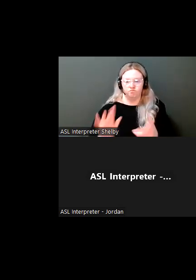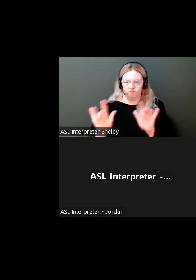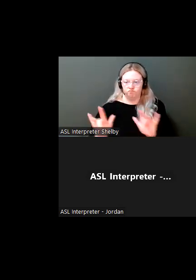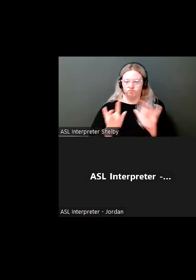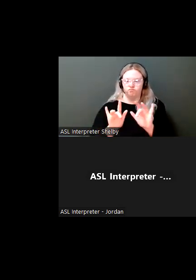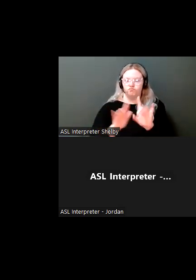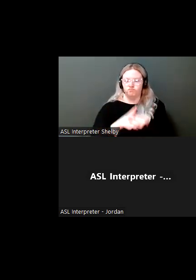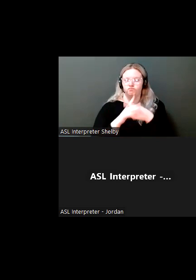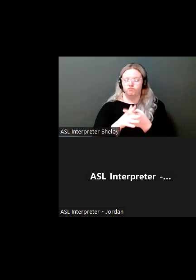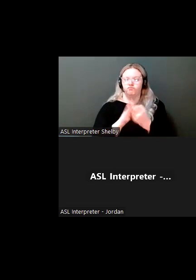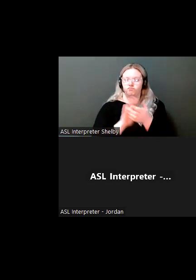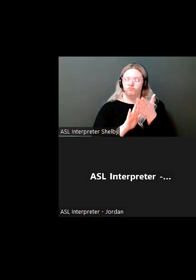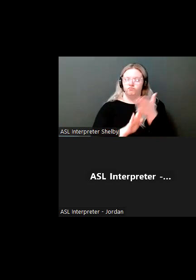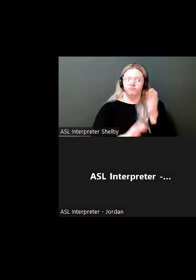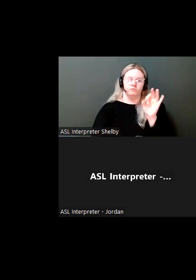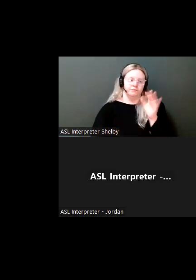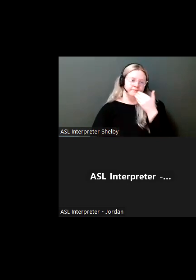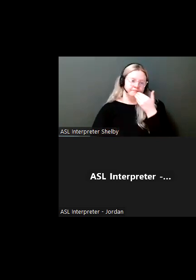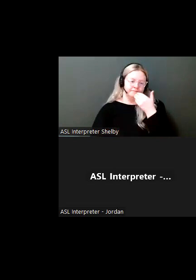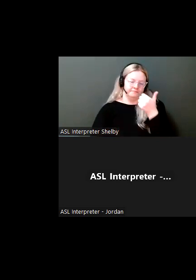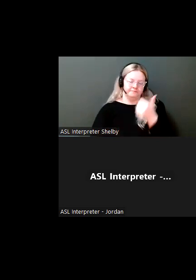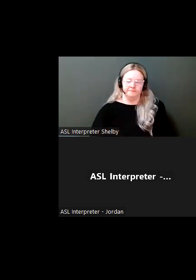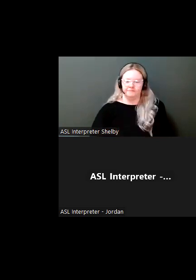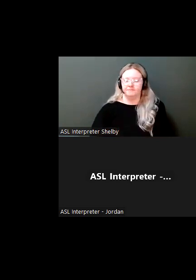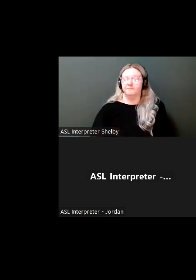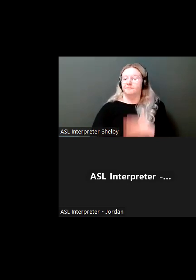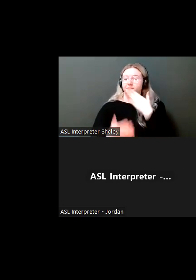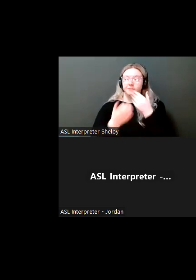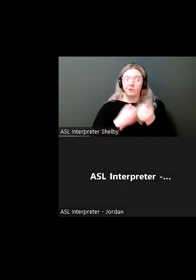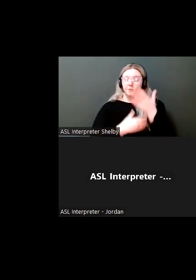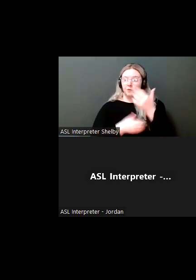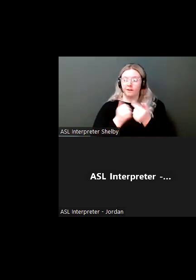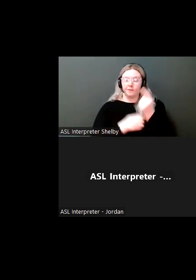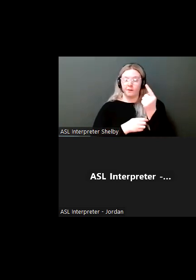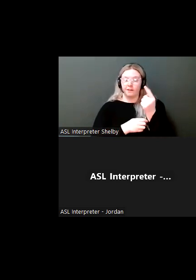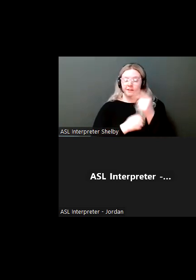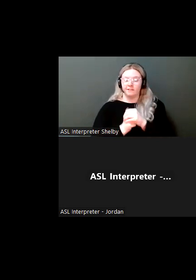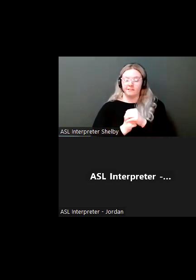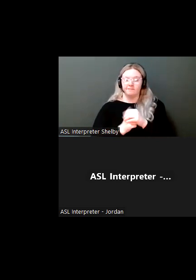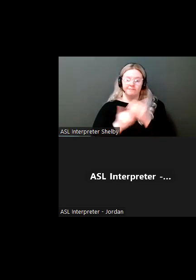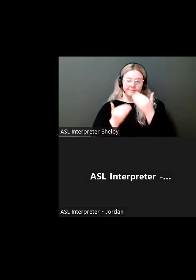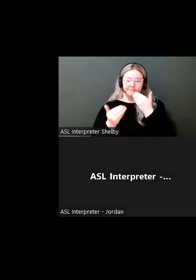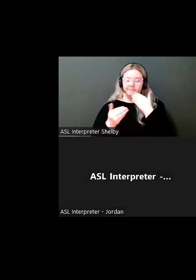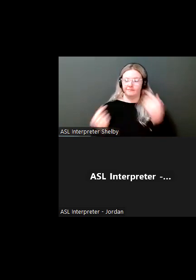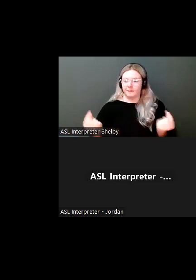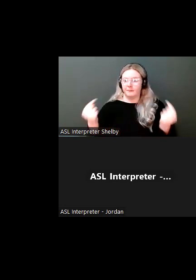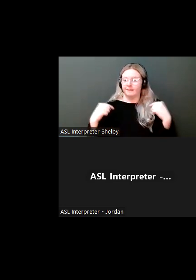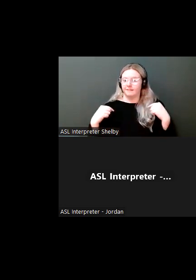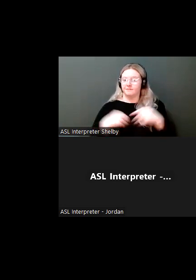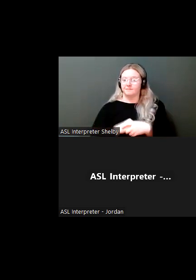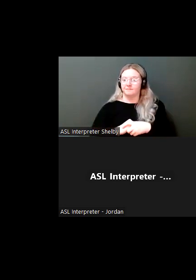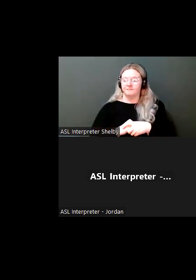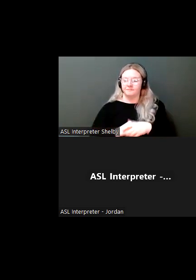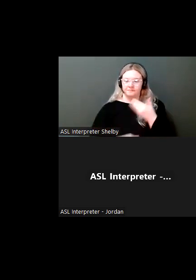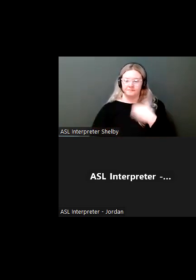There you go, Catherine. Thank you so much. Good morning, everybody, and thank you for joining today's session. My